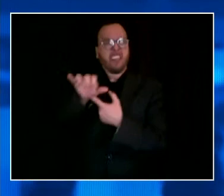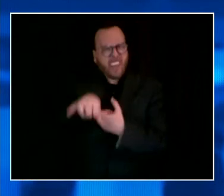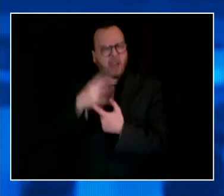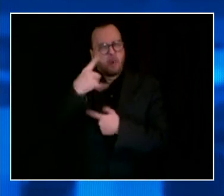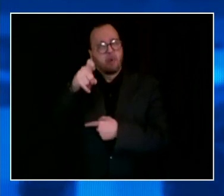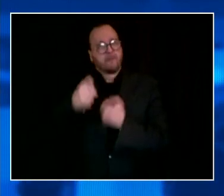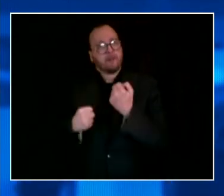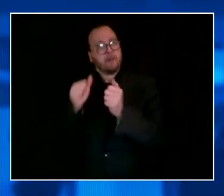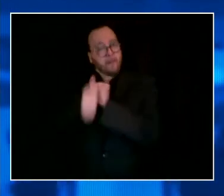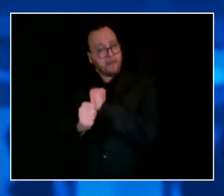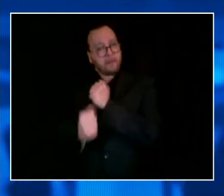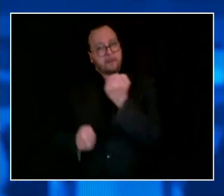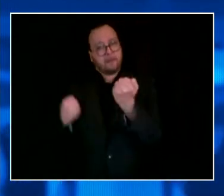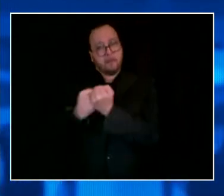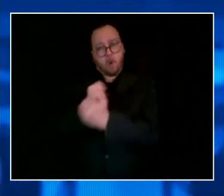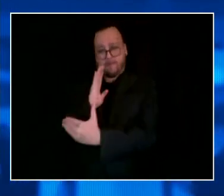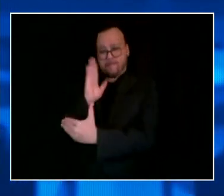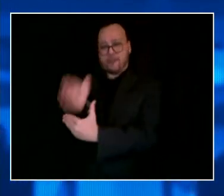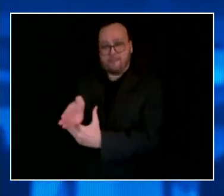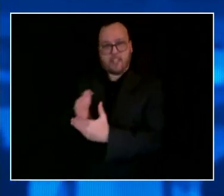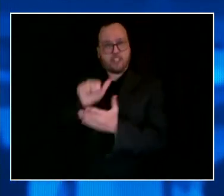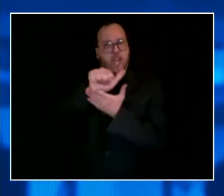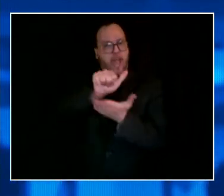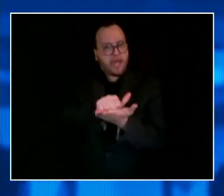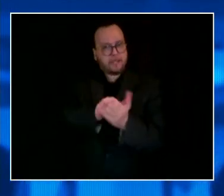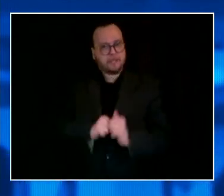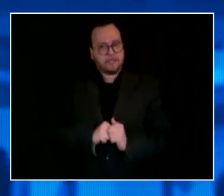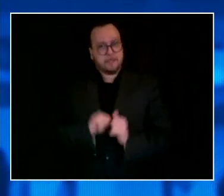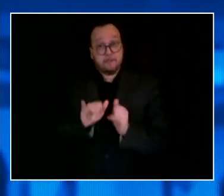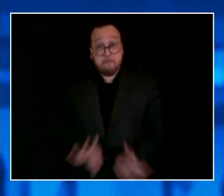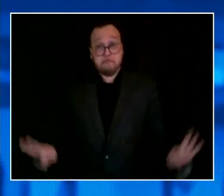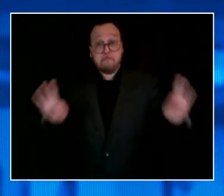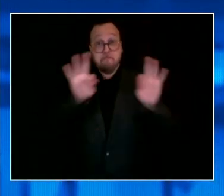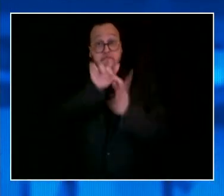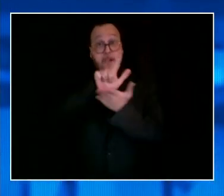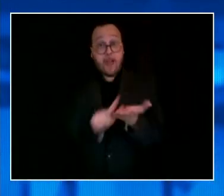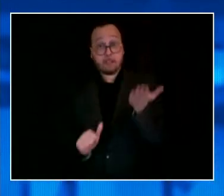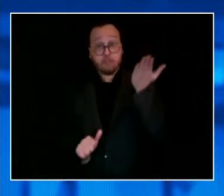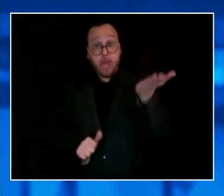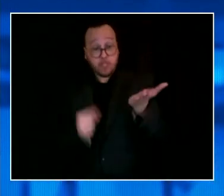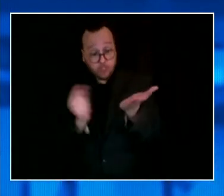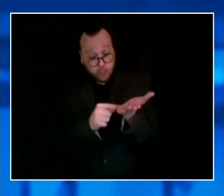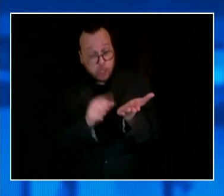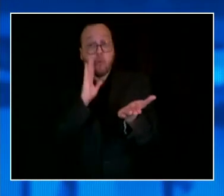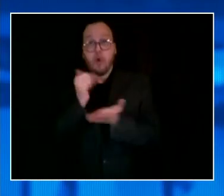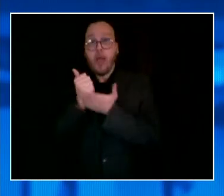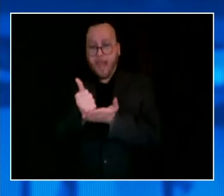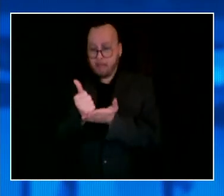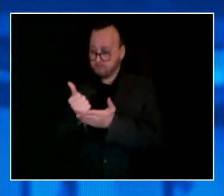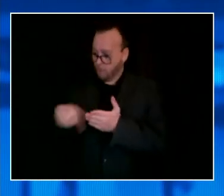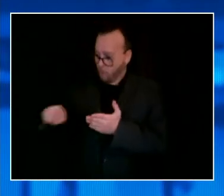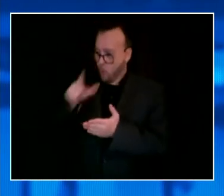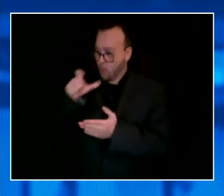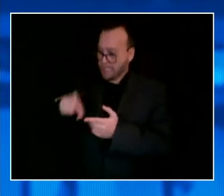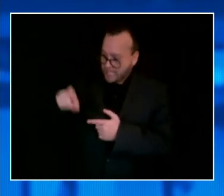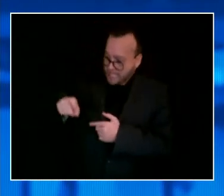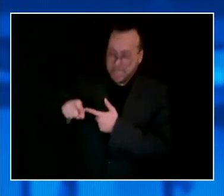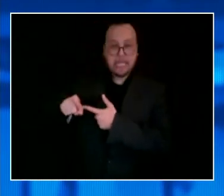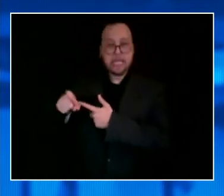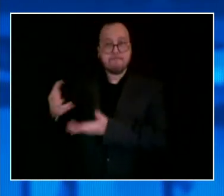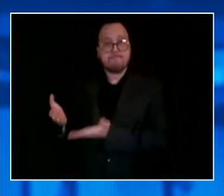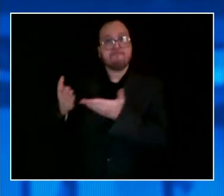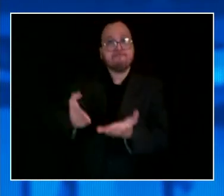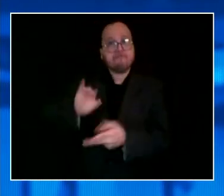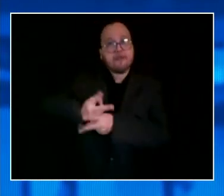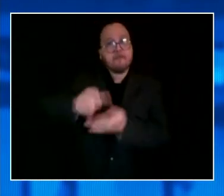Act. This crucial legislation will help us get those in need the care they deserve,